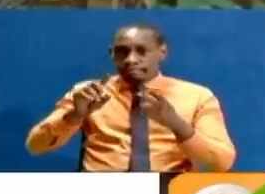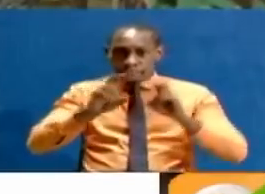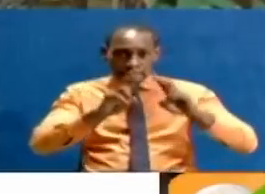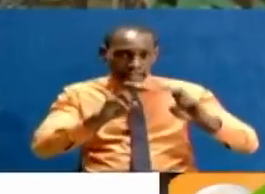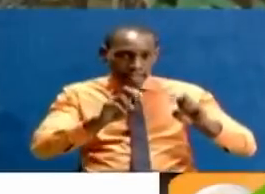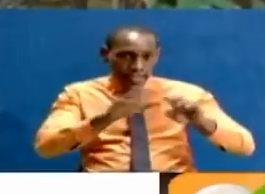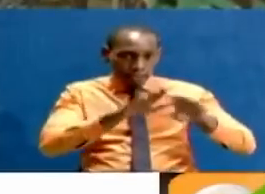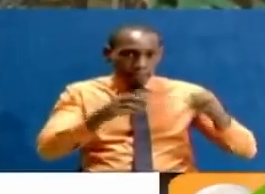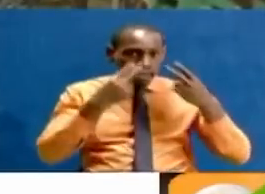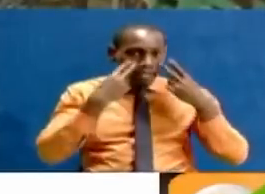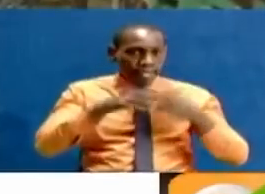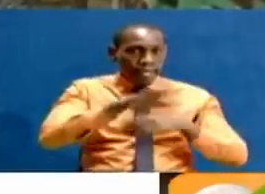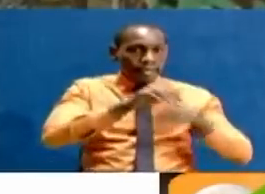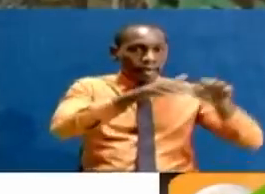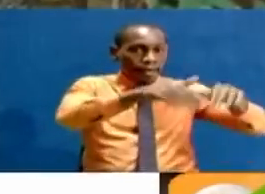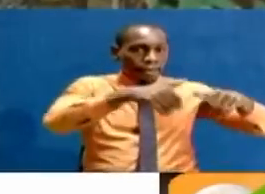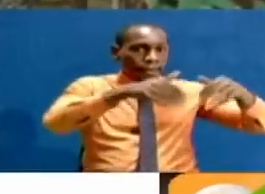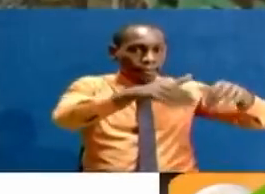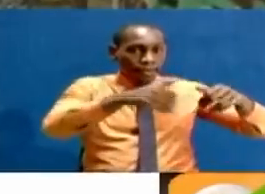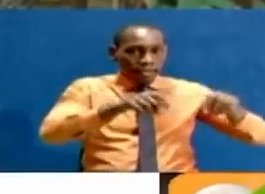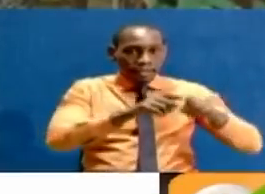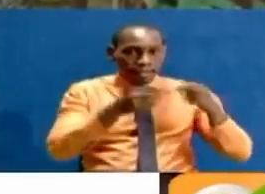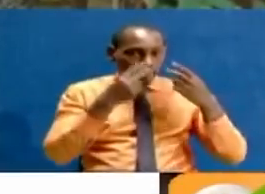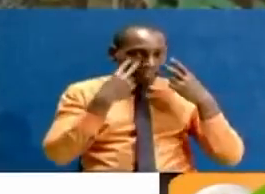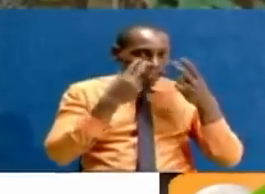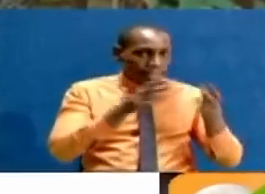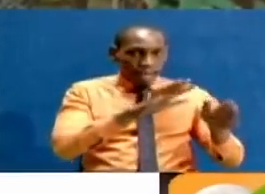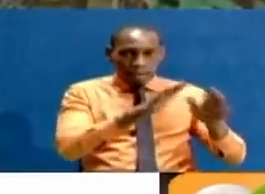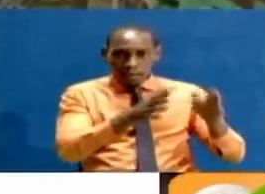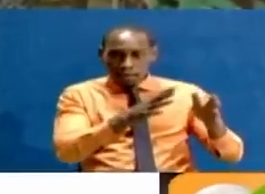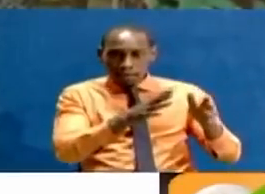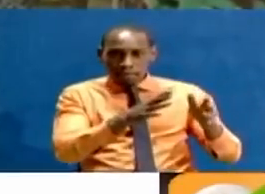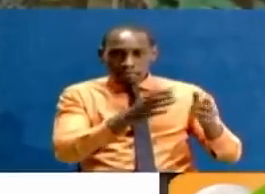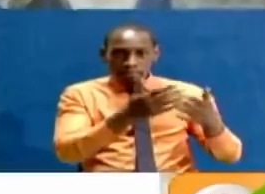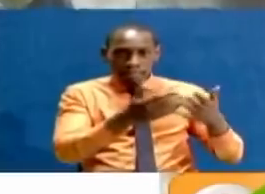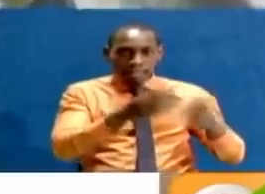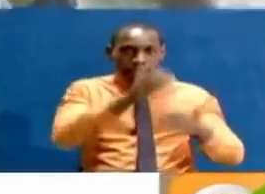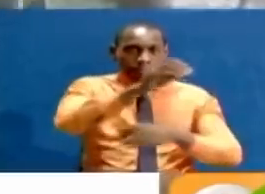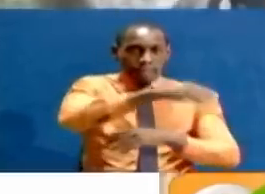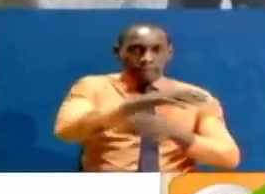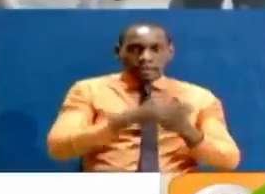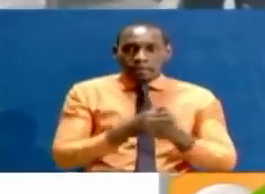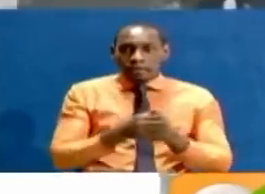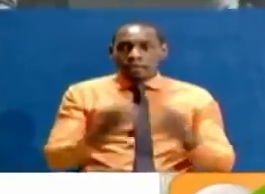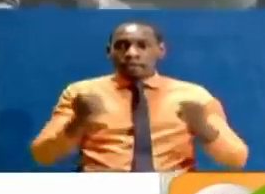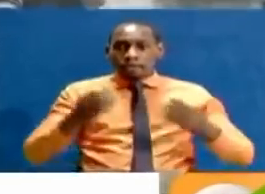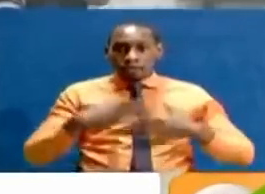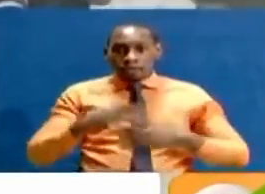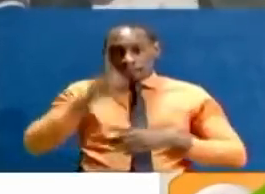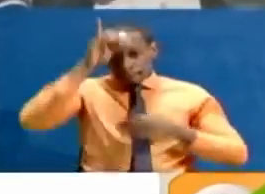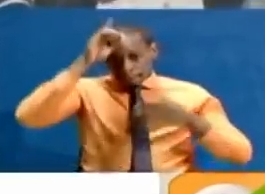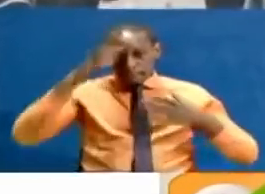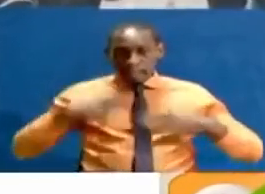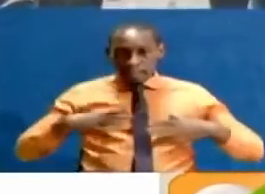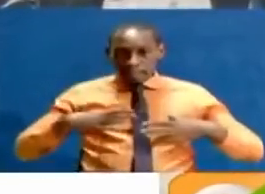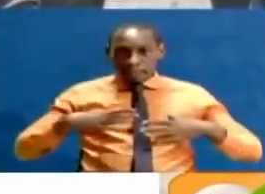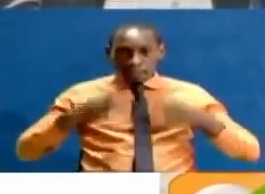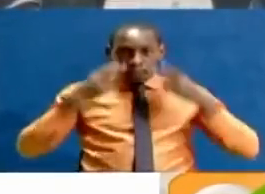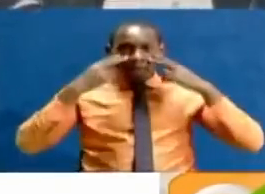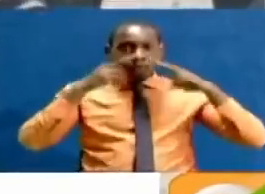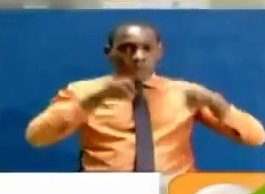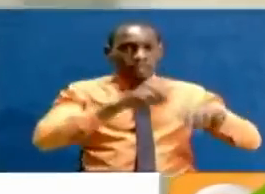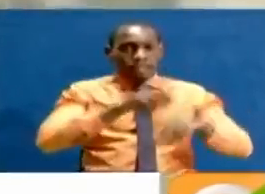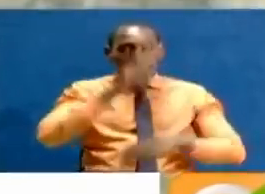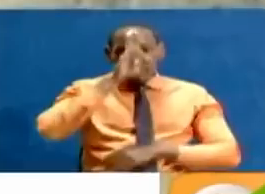compound na wakaona kuna mahali pamechimbwa na panaonekana ni kama kuna kitu imewekwa. In dismay, villagers of Mwiruti watched